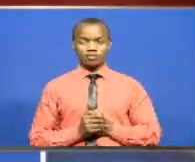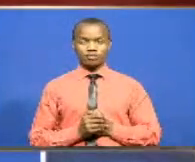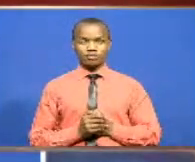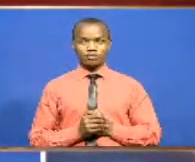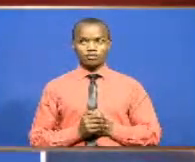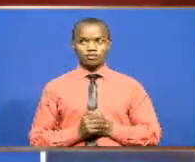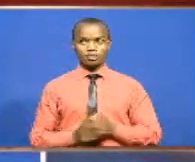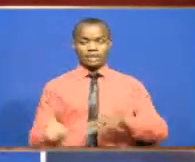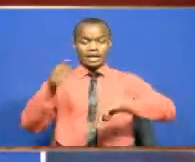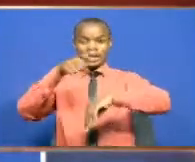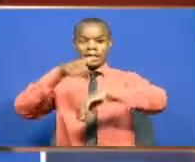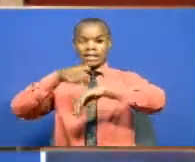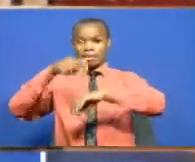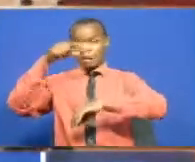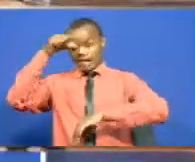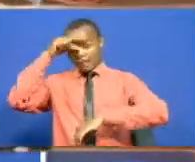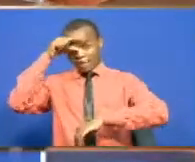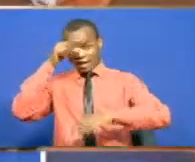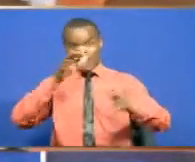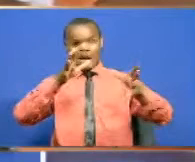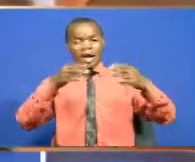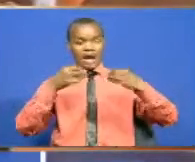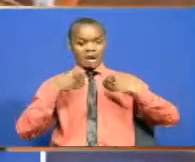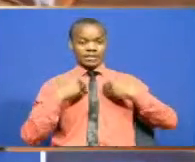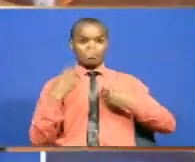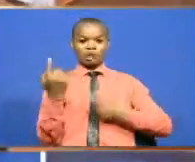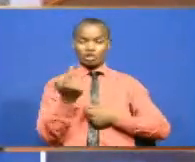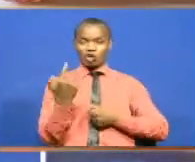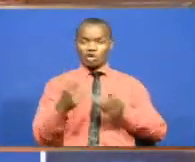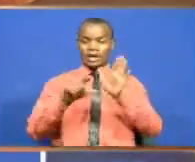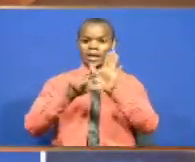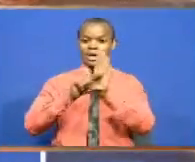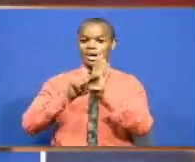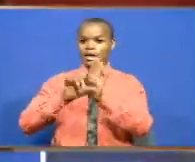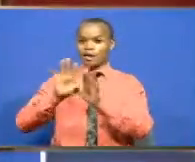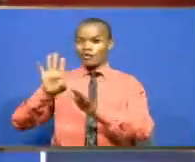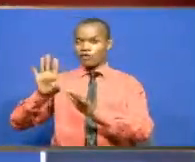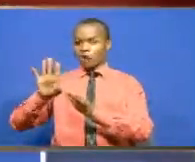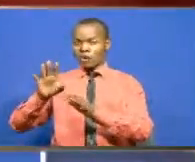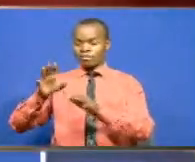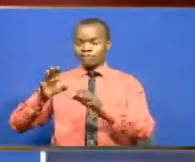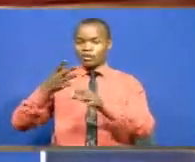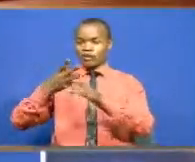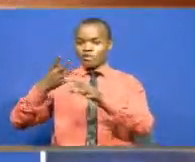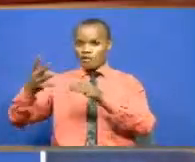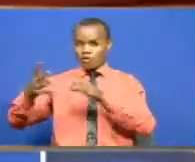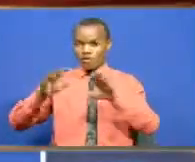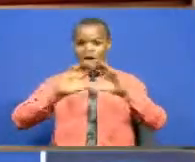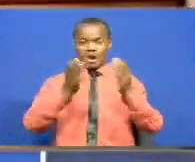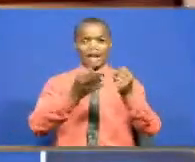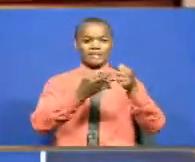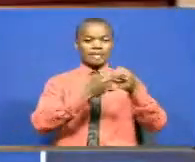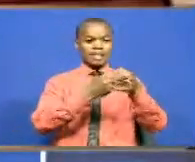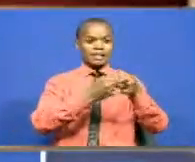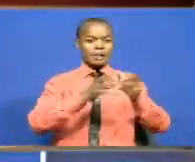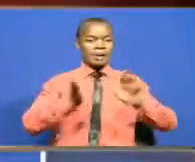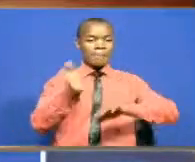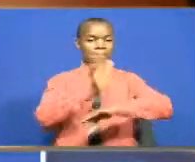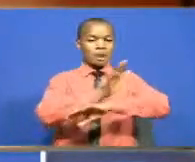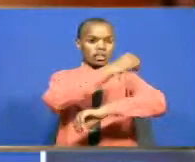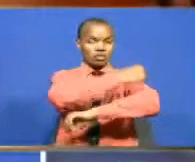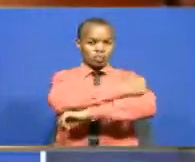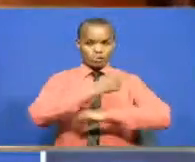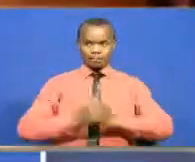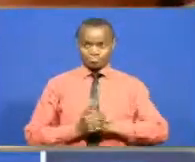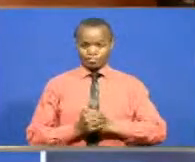With the government only allowing learners in grade 4, class 8 and form 4 to report to school, the ministry is burning the